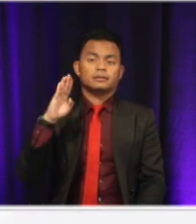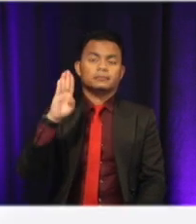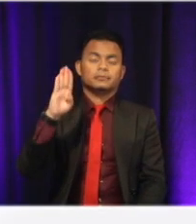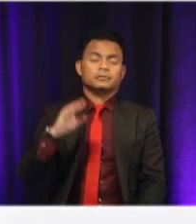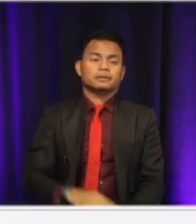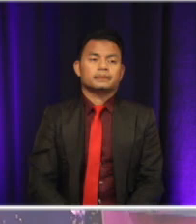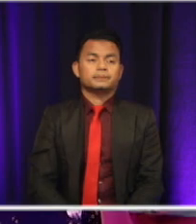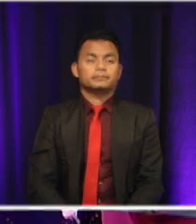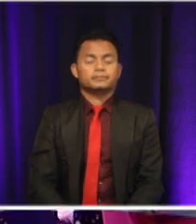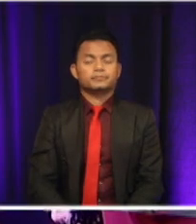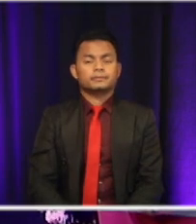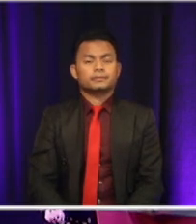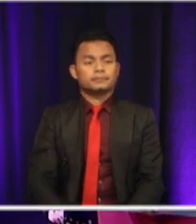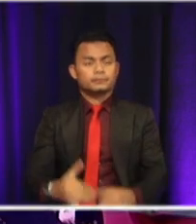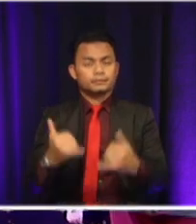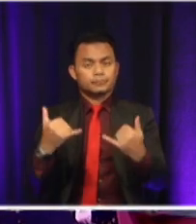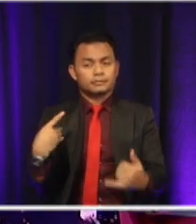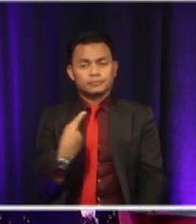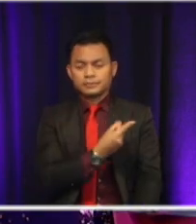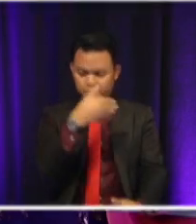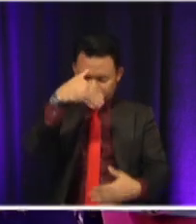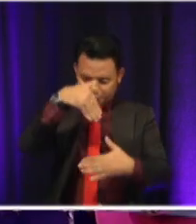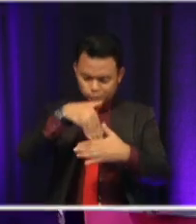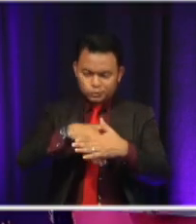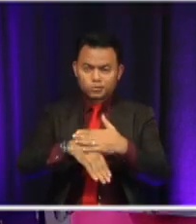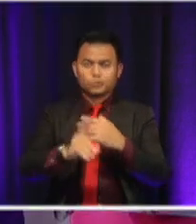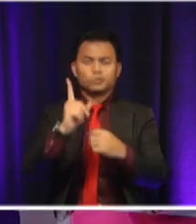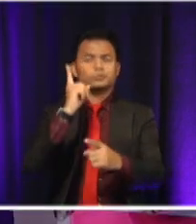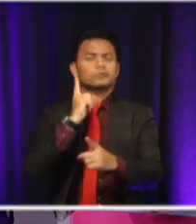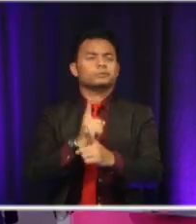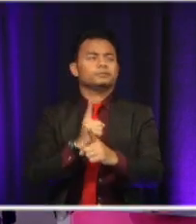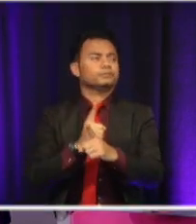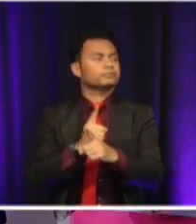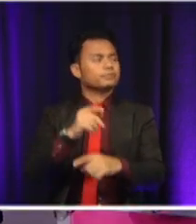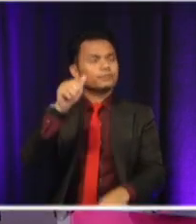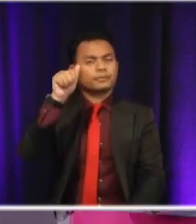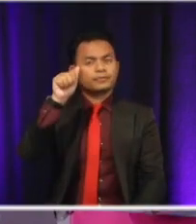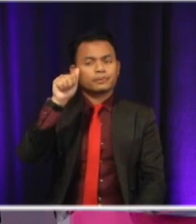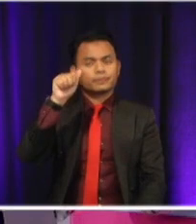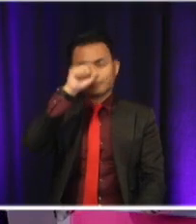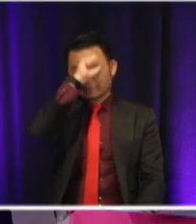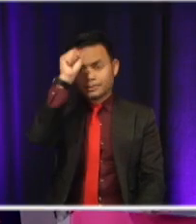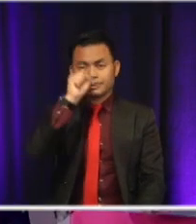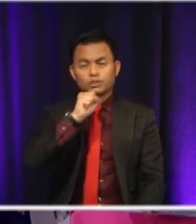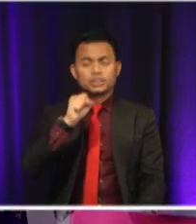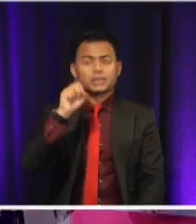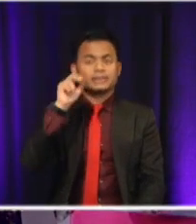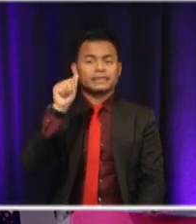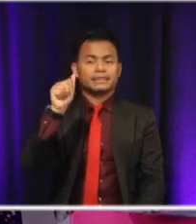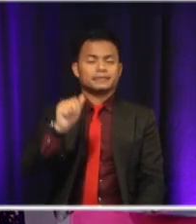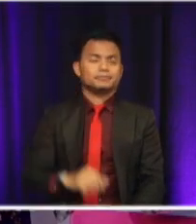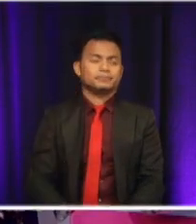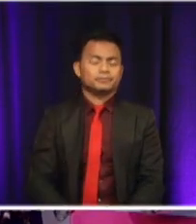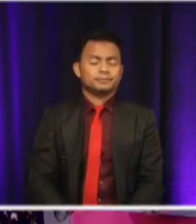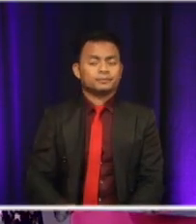get down to the details, all right? An A question is going to be based on a given extract